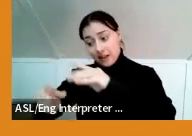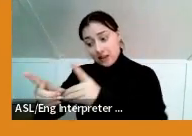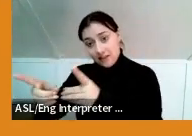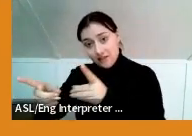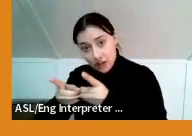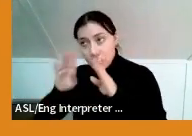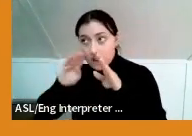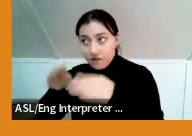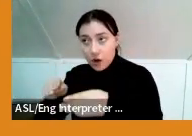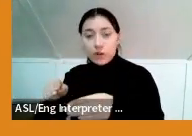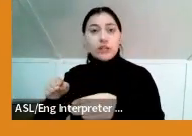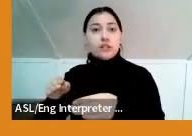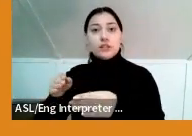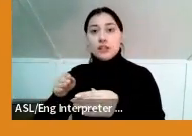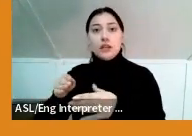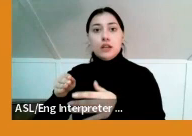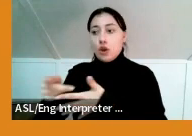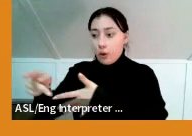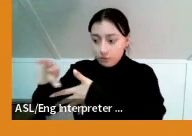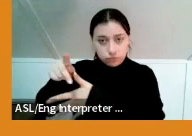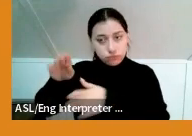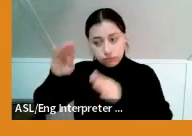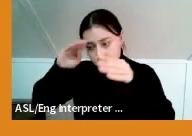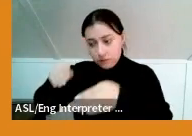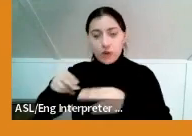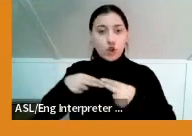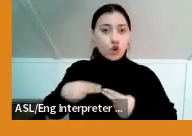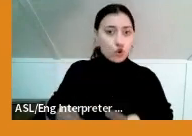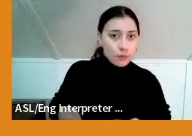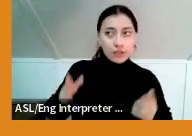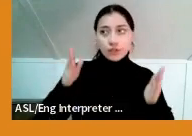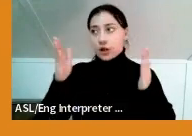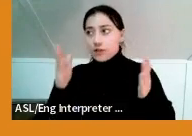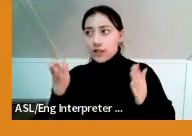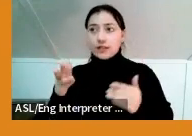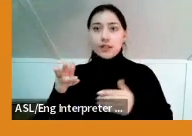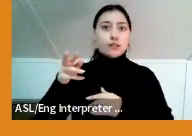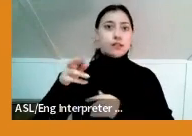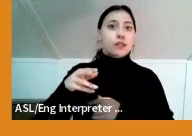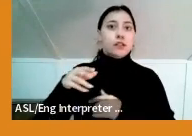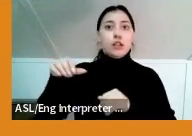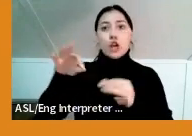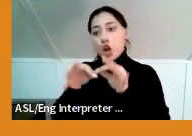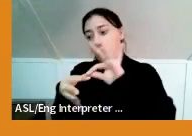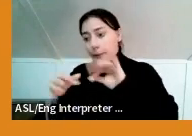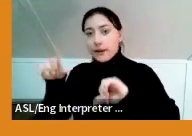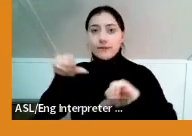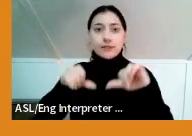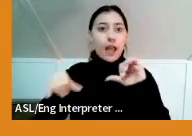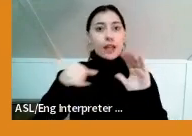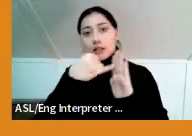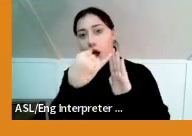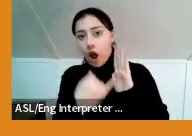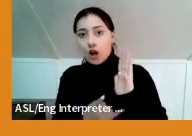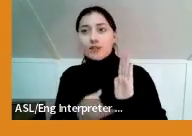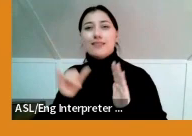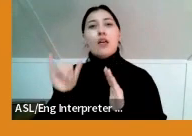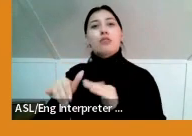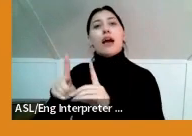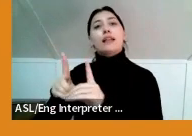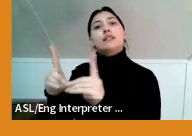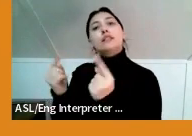is arts, humanities, and interpretive sciences. So it would be that program or department that would be the applicant and not the agency itself.